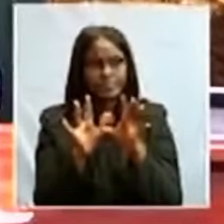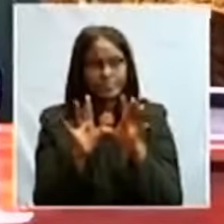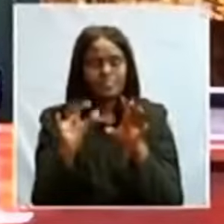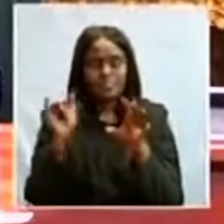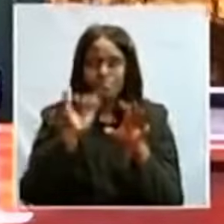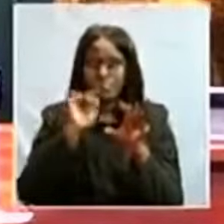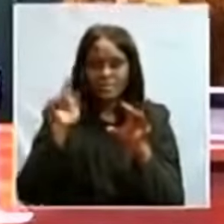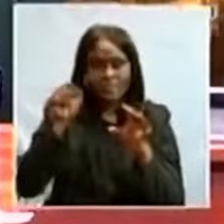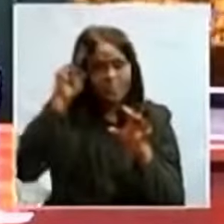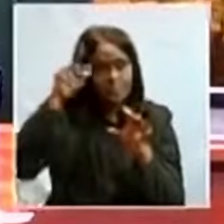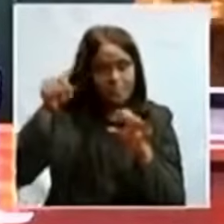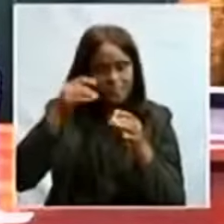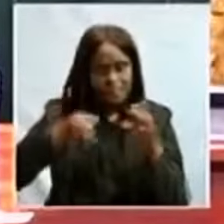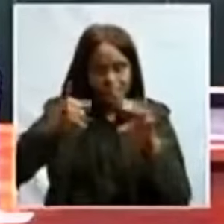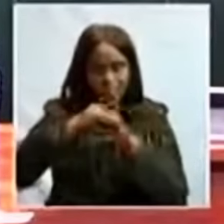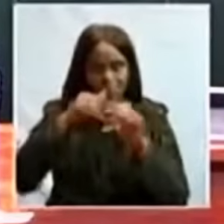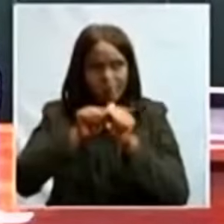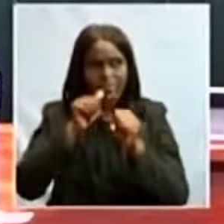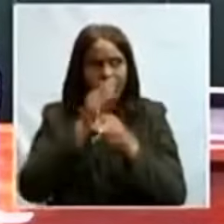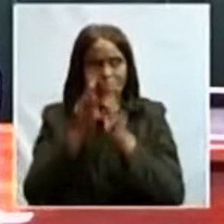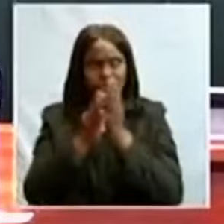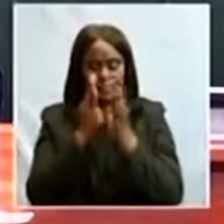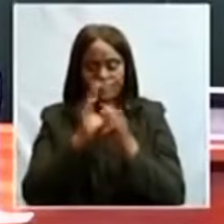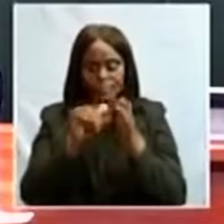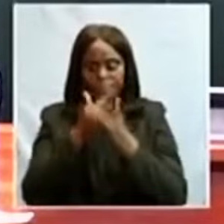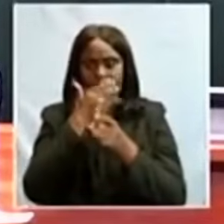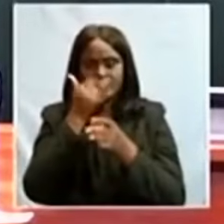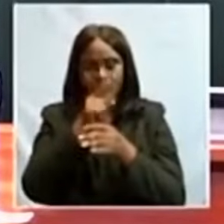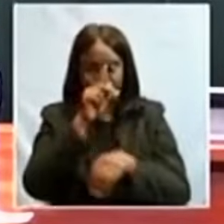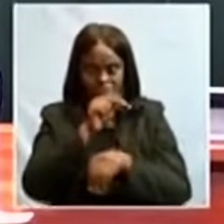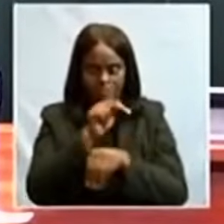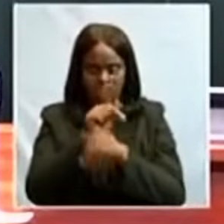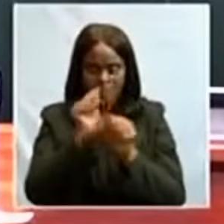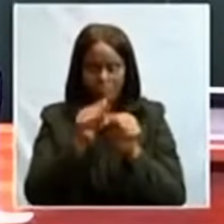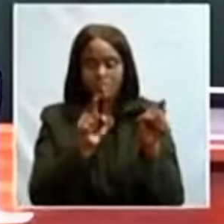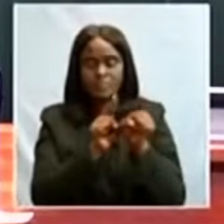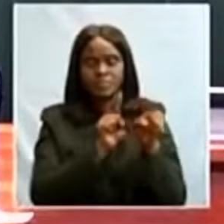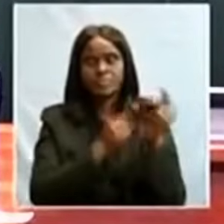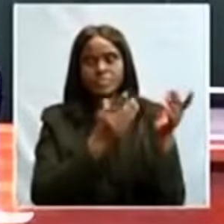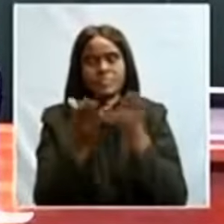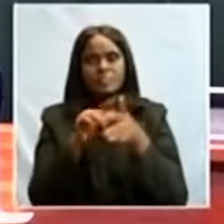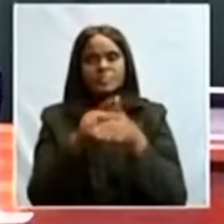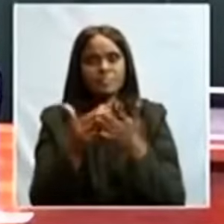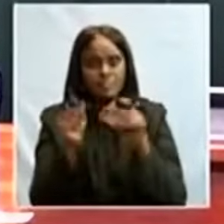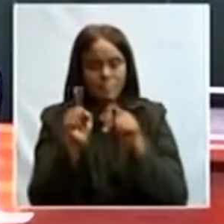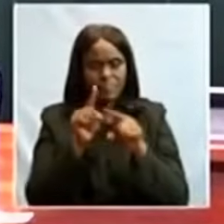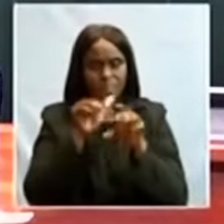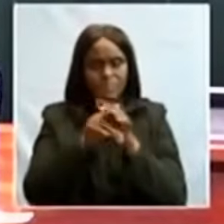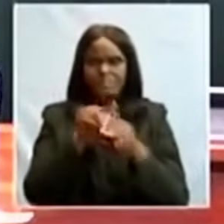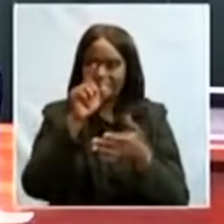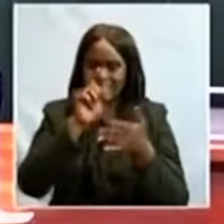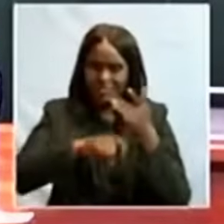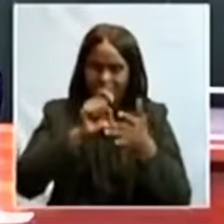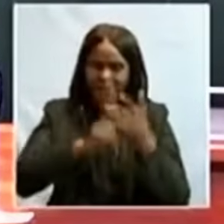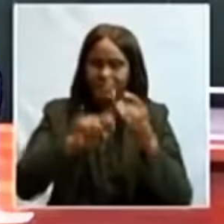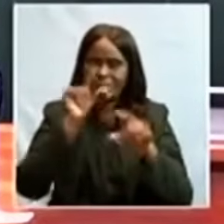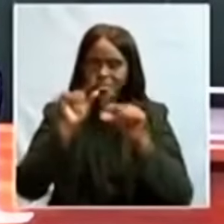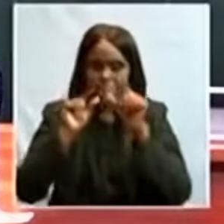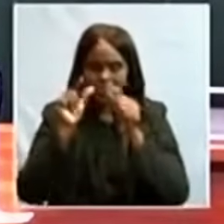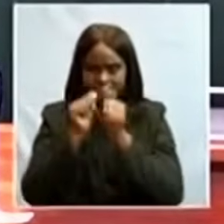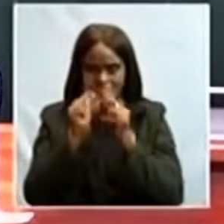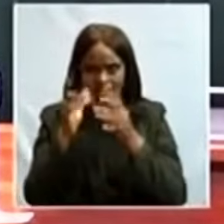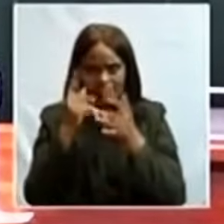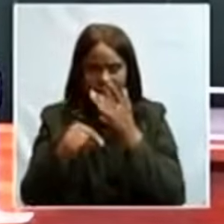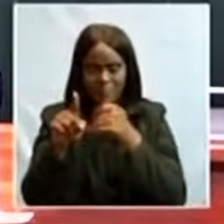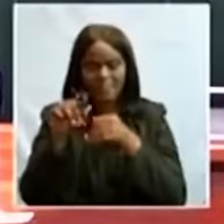that the ministry is engaging with contractors on how best the project can be delivered at a minimal cost